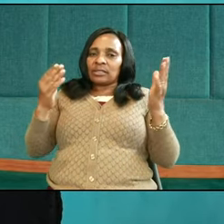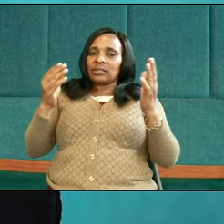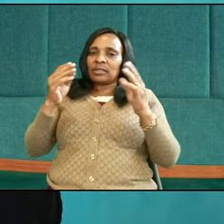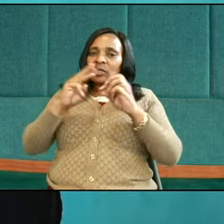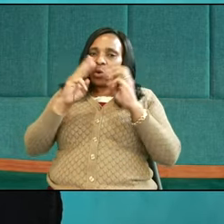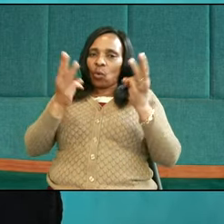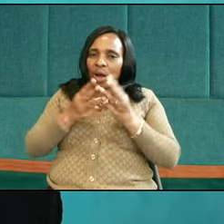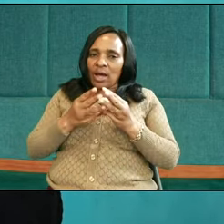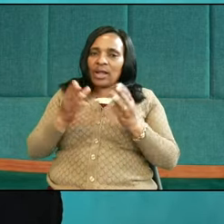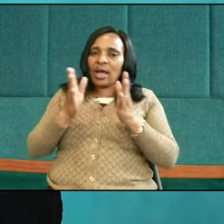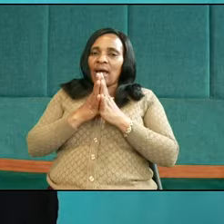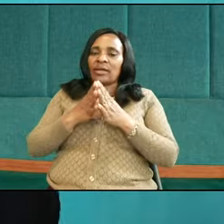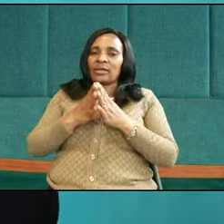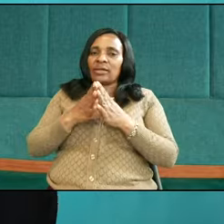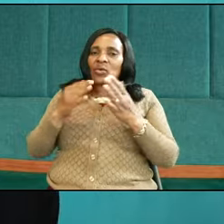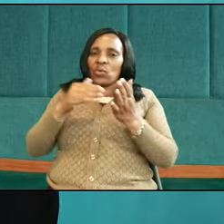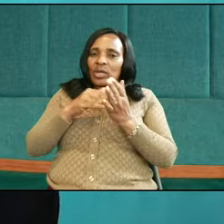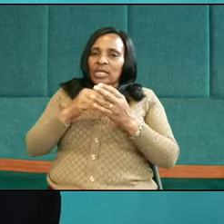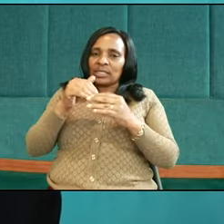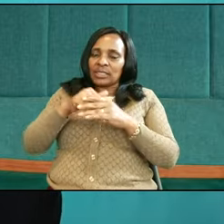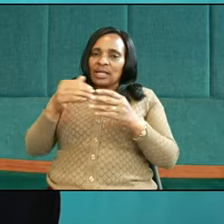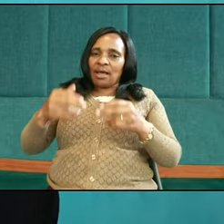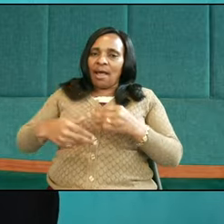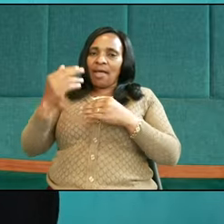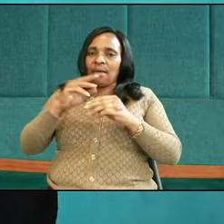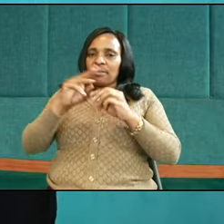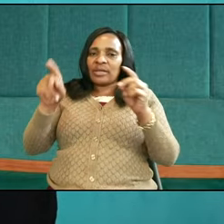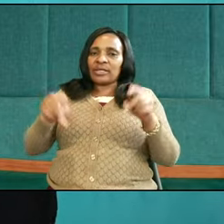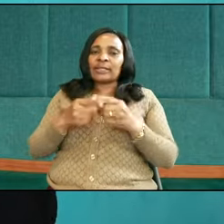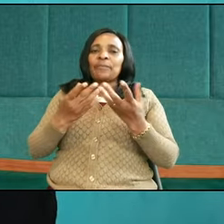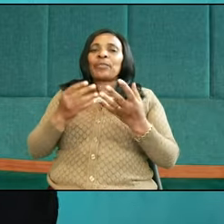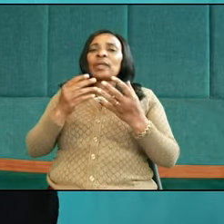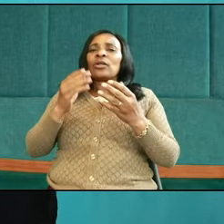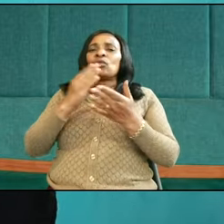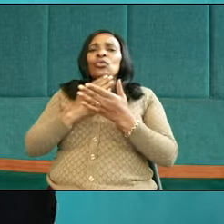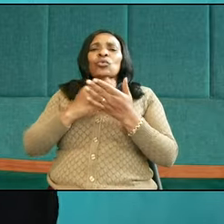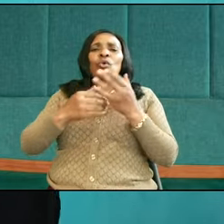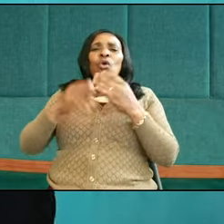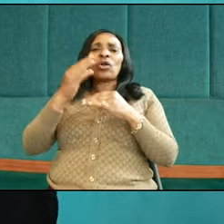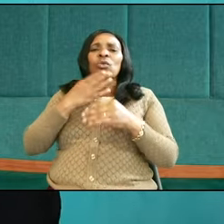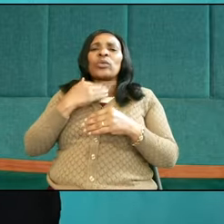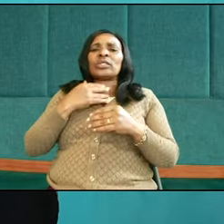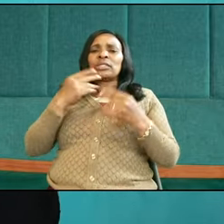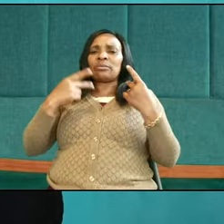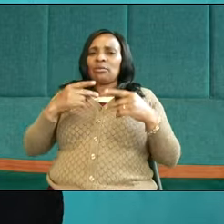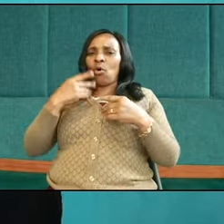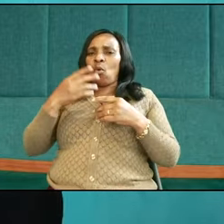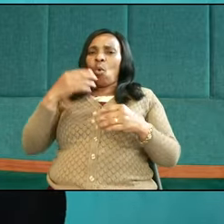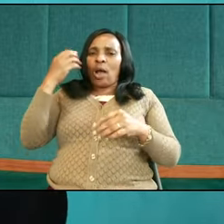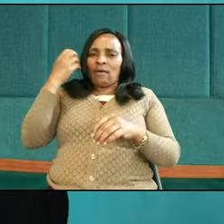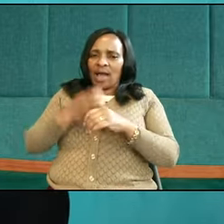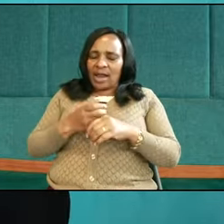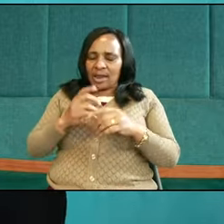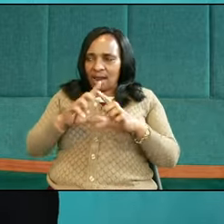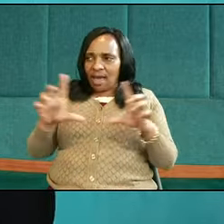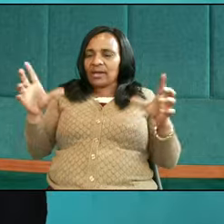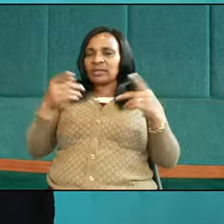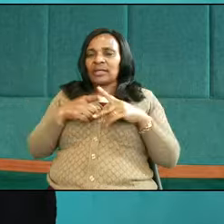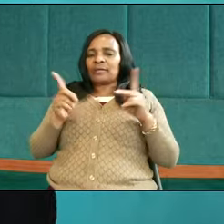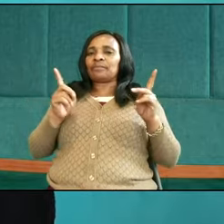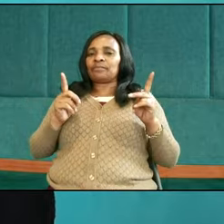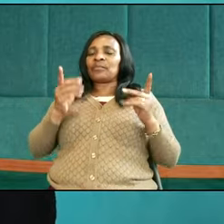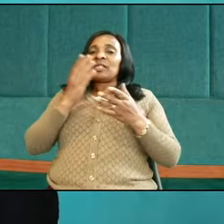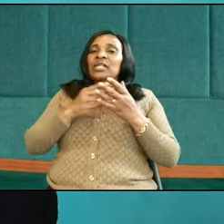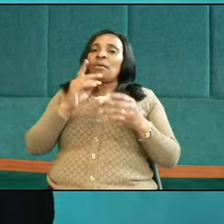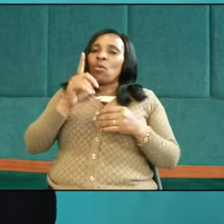spiritual wickedness in high places. So clearly, God requires people who will take a hard line stance. Mm-hmm.